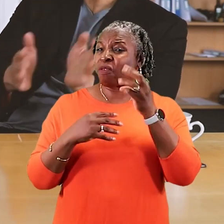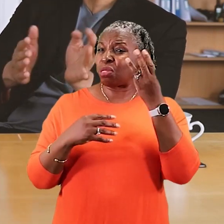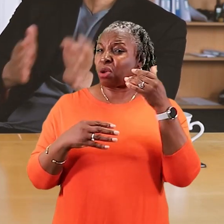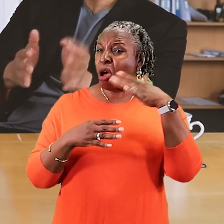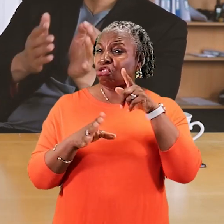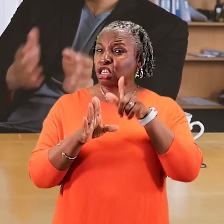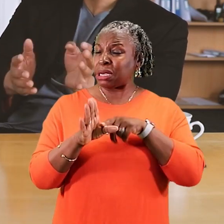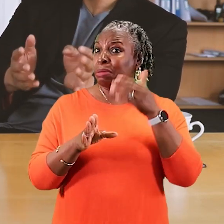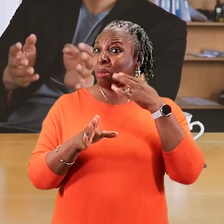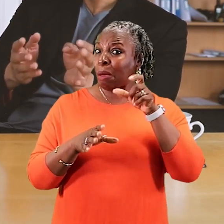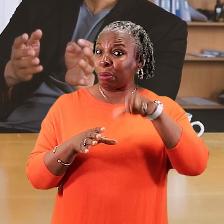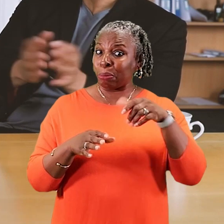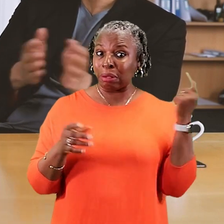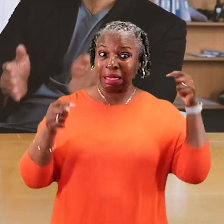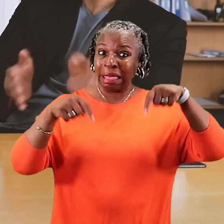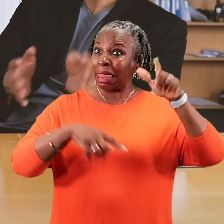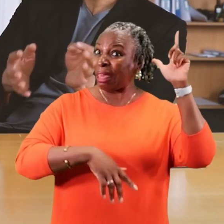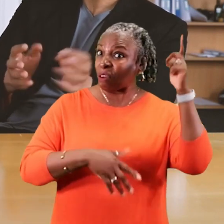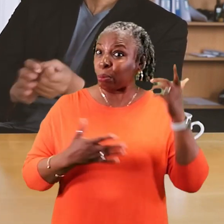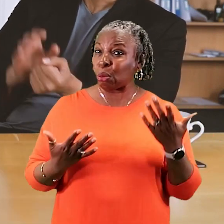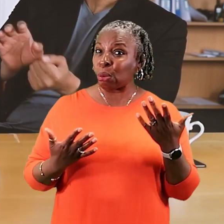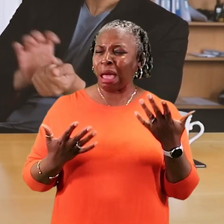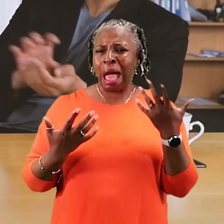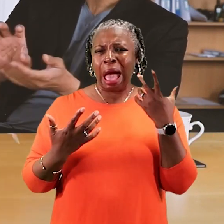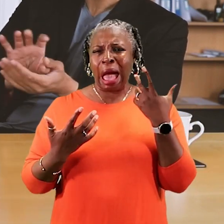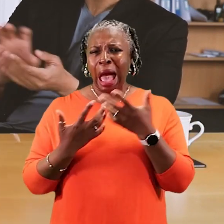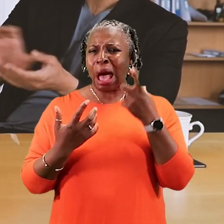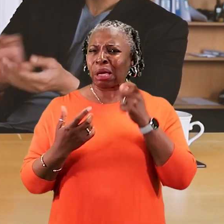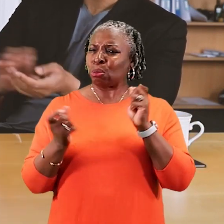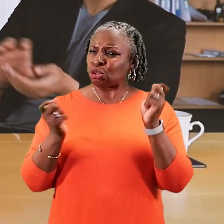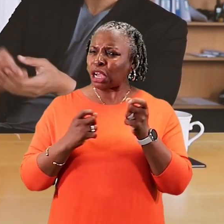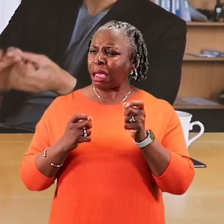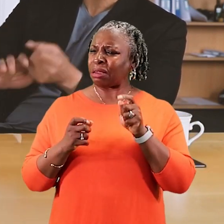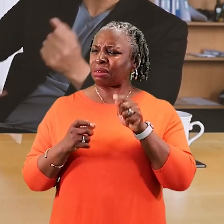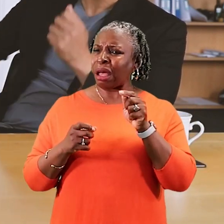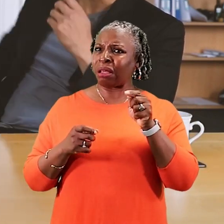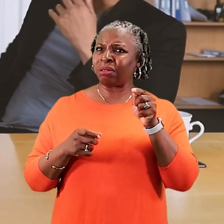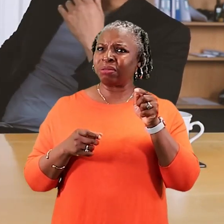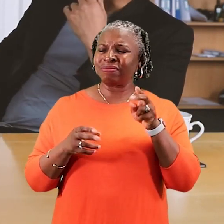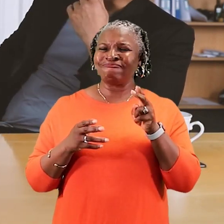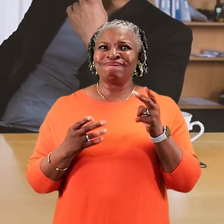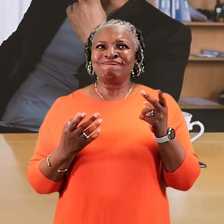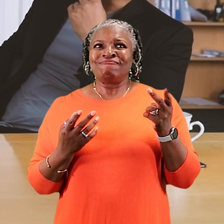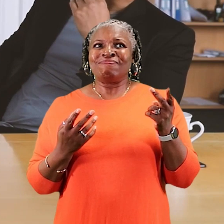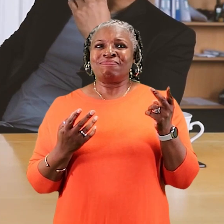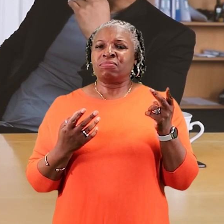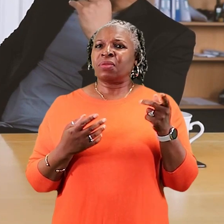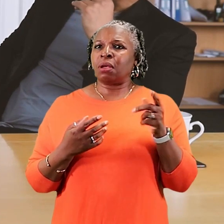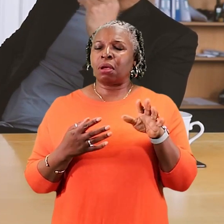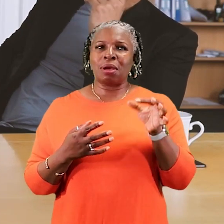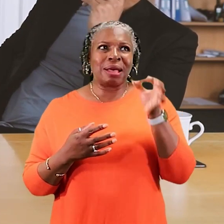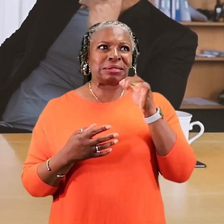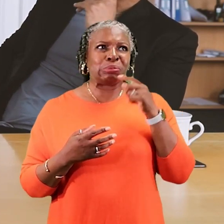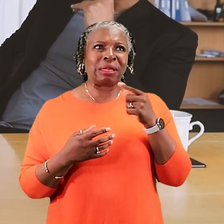if you come into the city centre particularly, you don't see any black people. So how can we kind of address that in very practical I think you'd ask me to